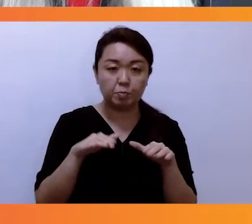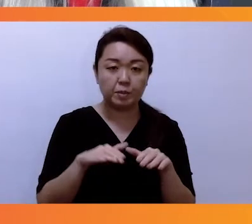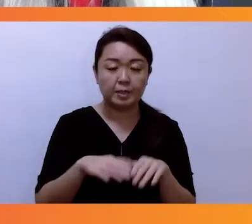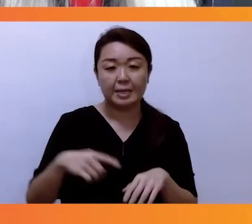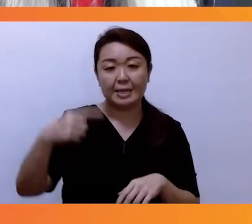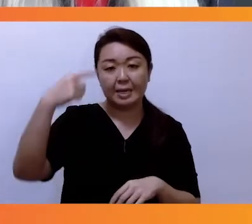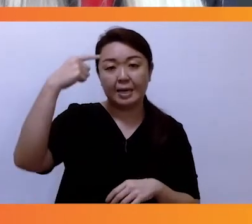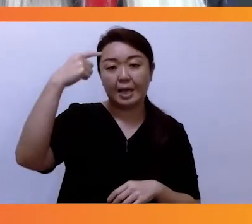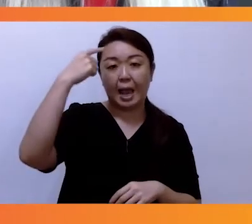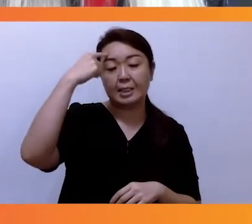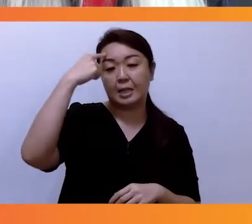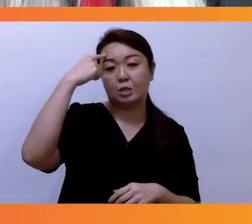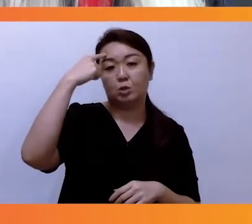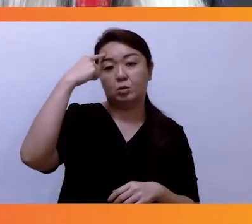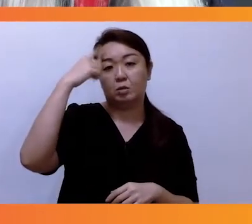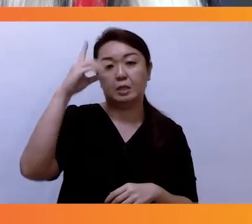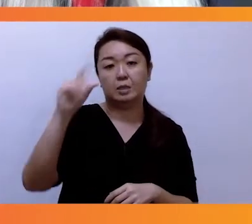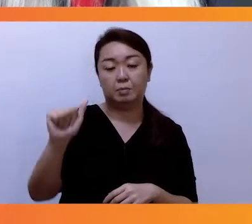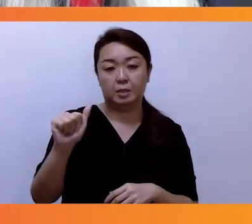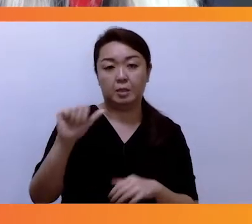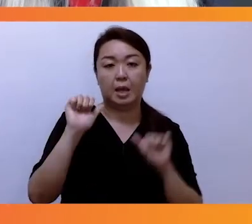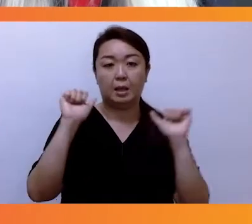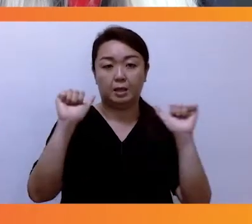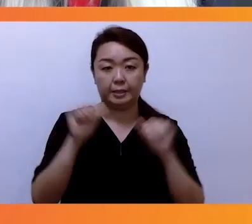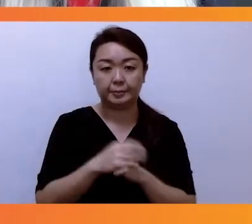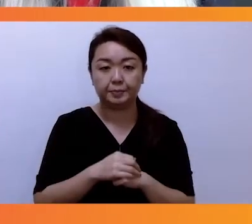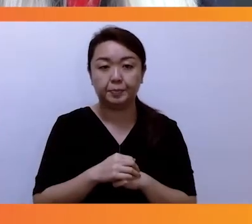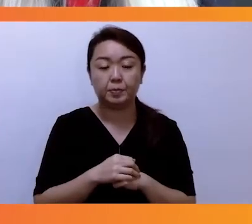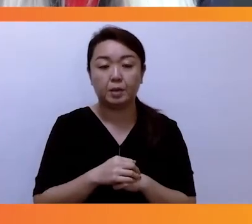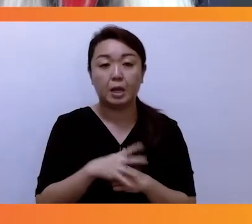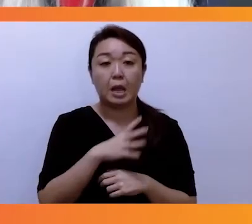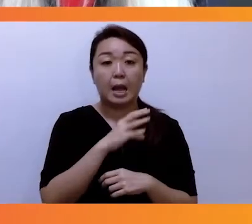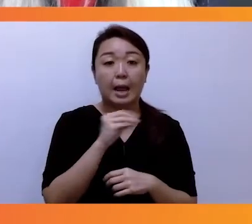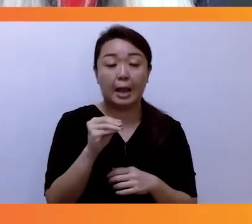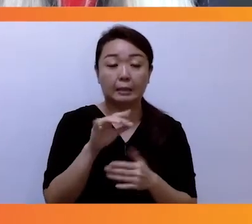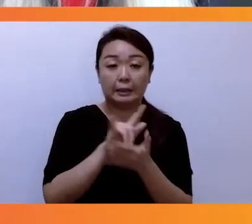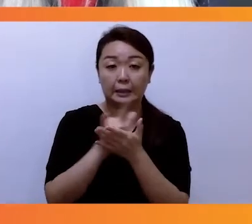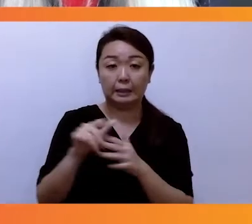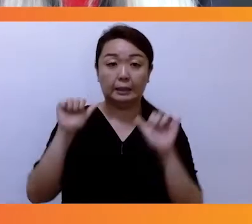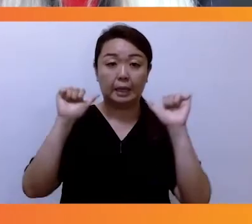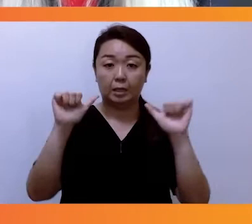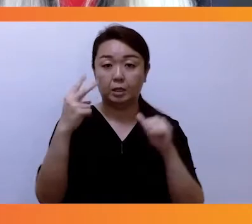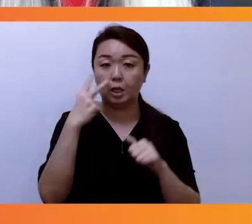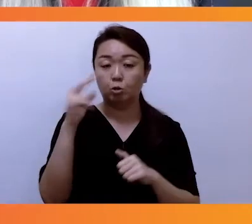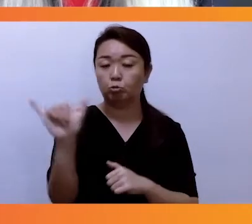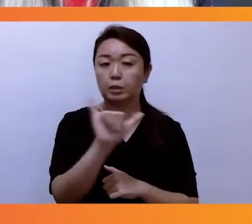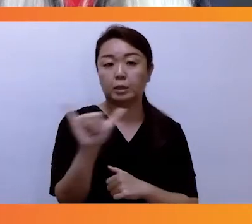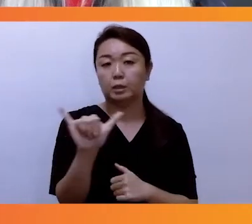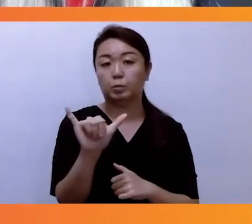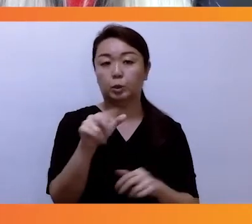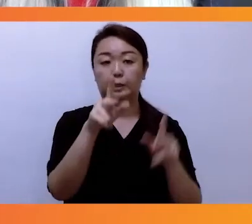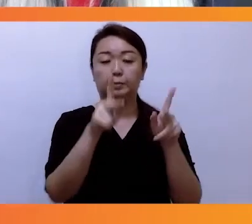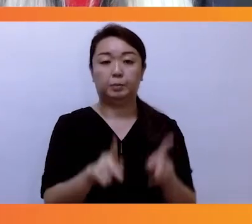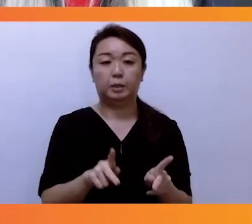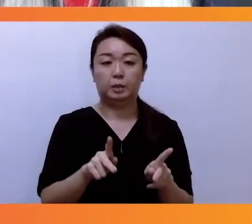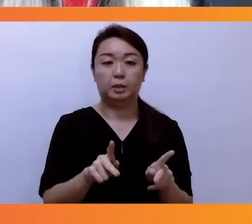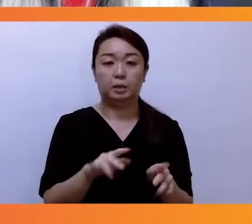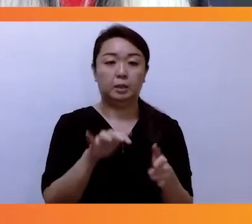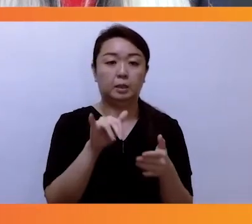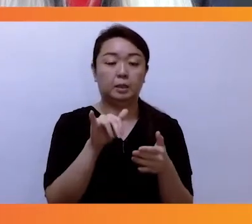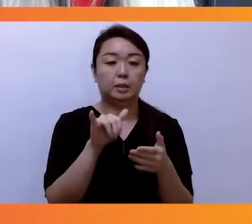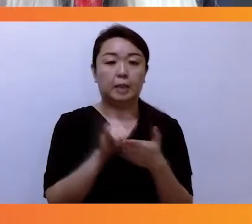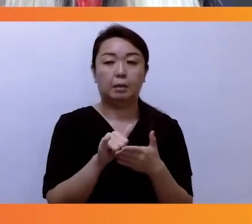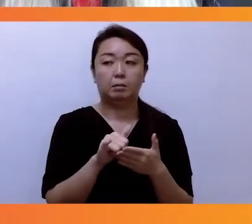swimming is the intellectual impairment athlete. And these athletes look very similar to any